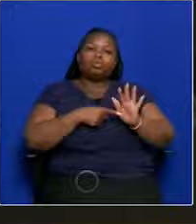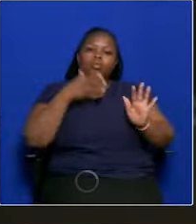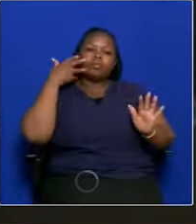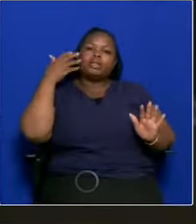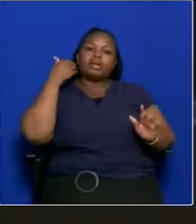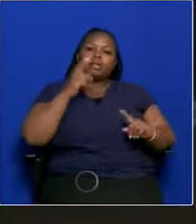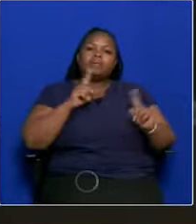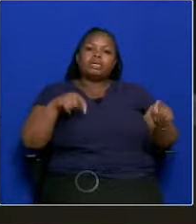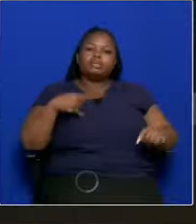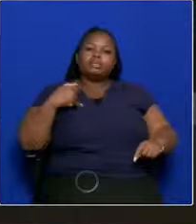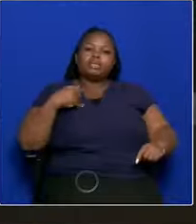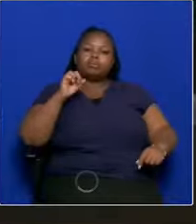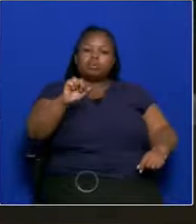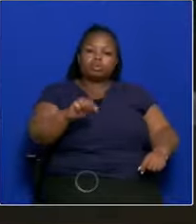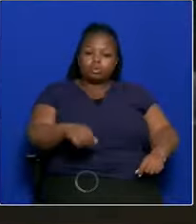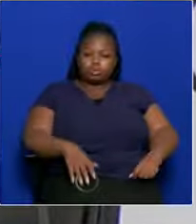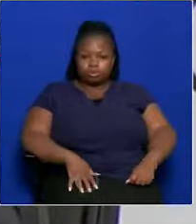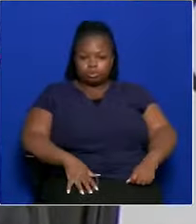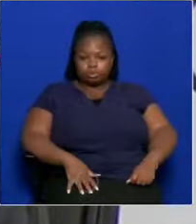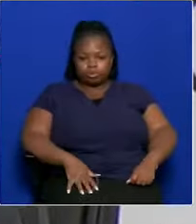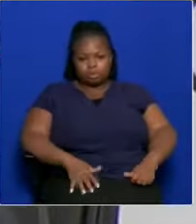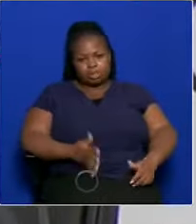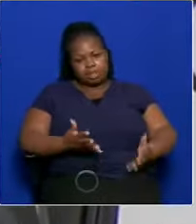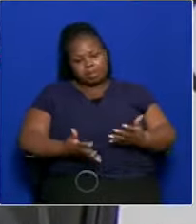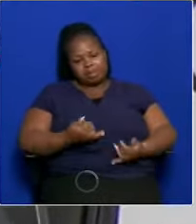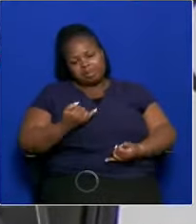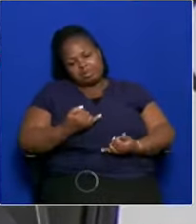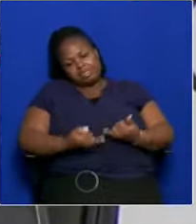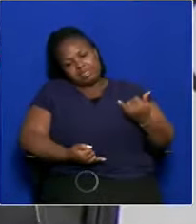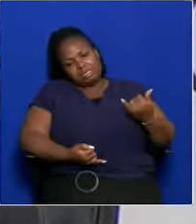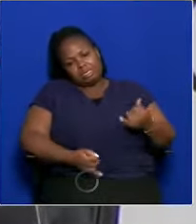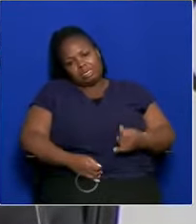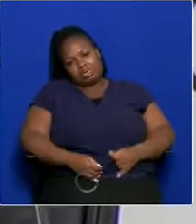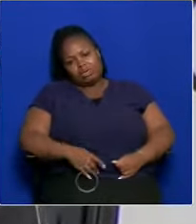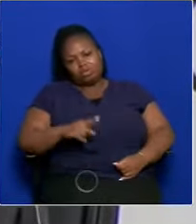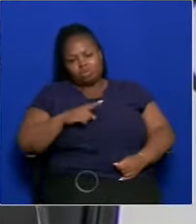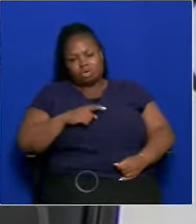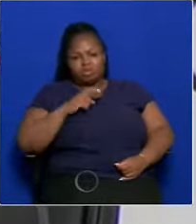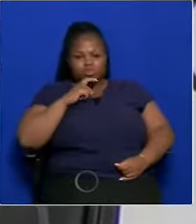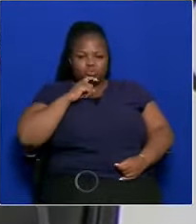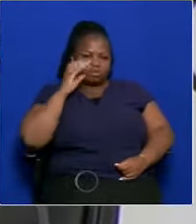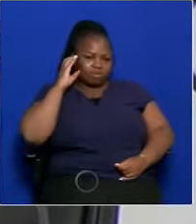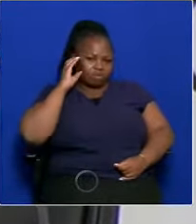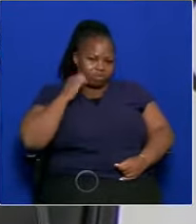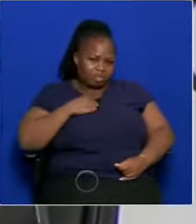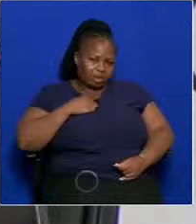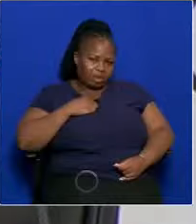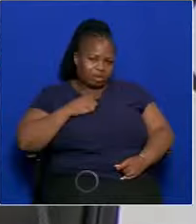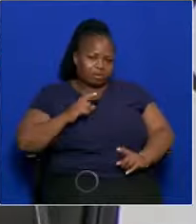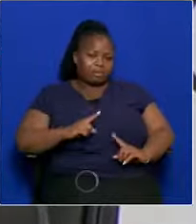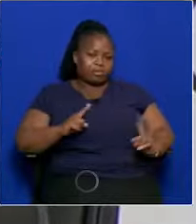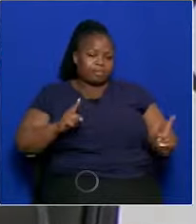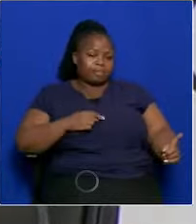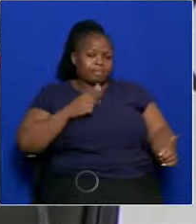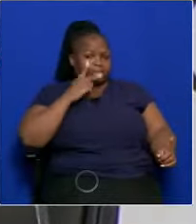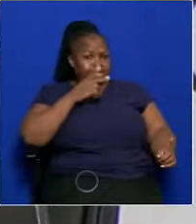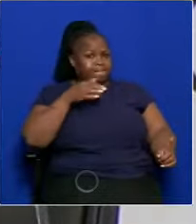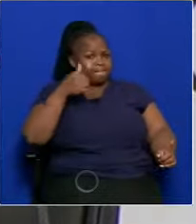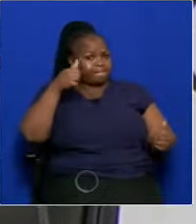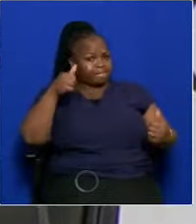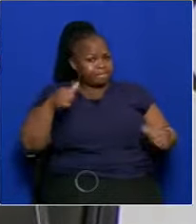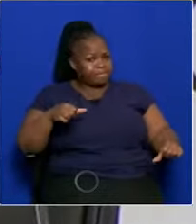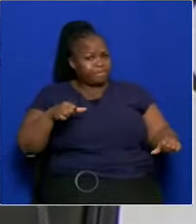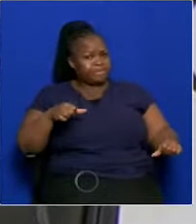That might be a mistake because I've done it from my phone. But if you go to the account will give